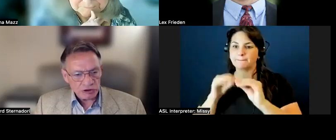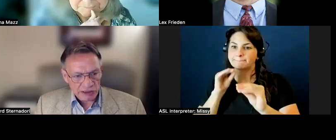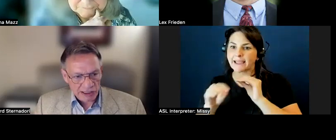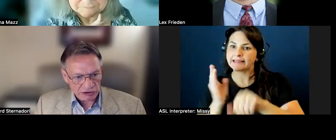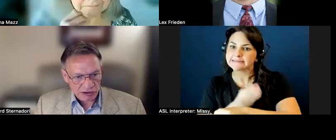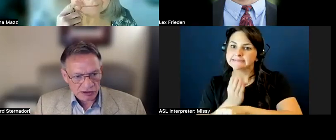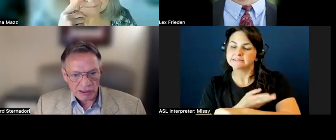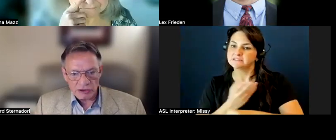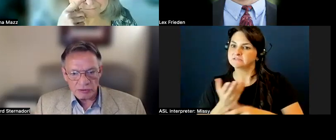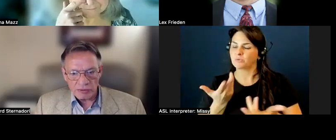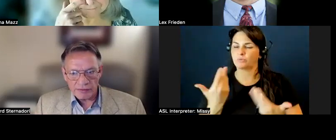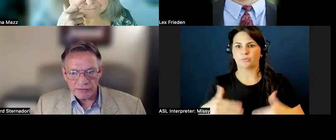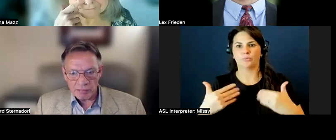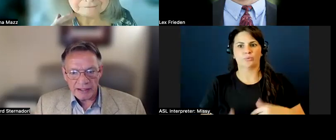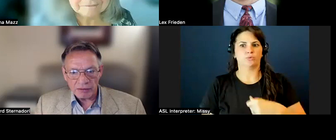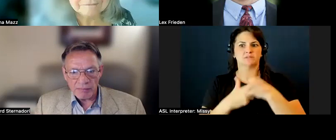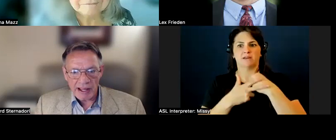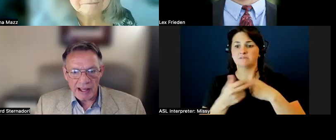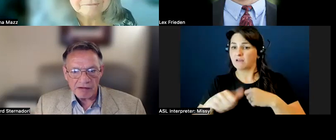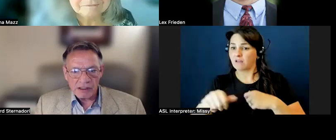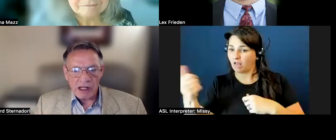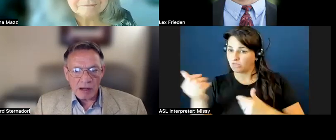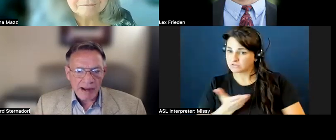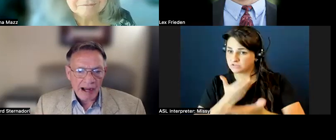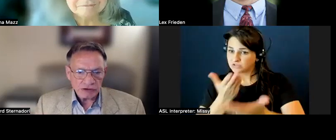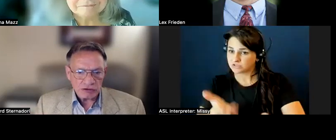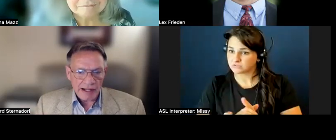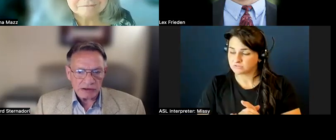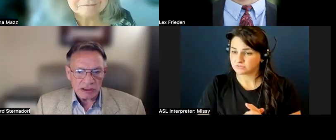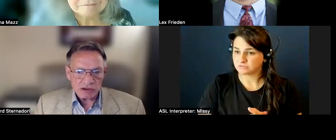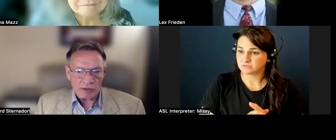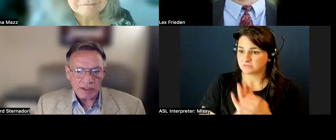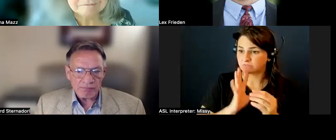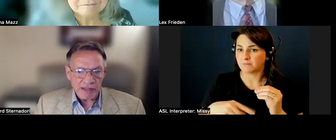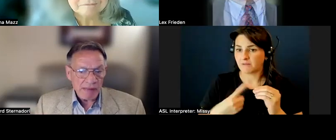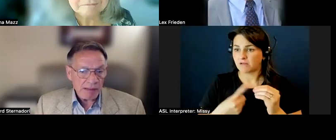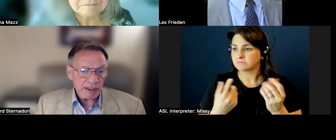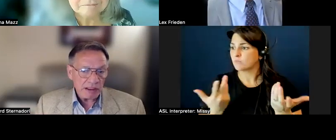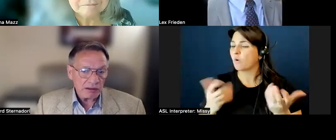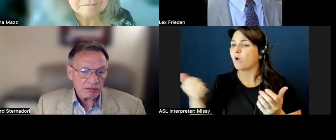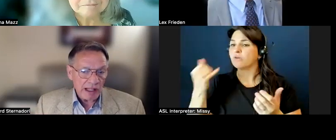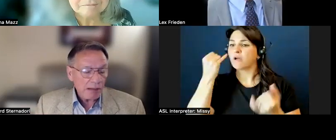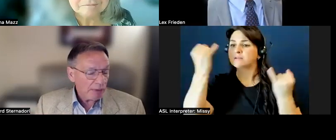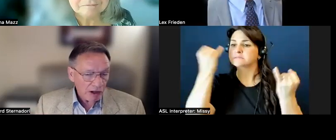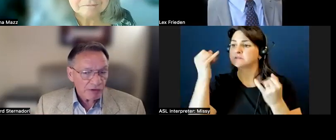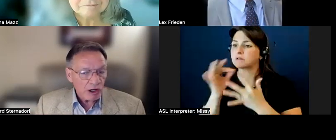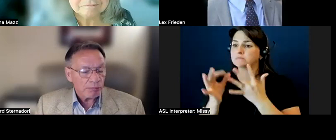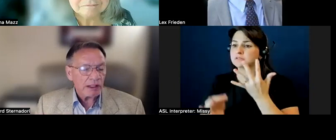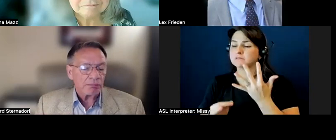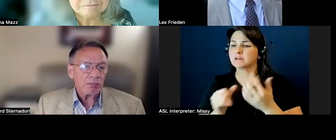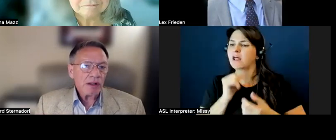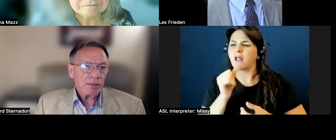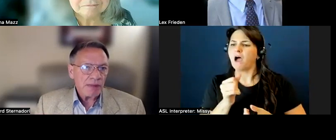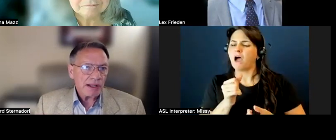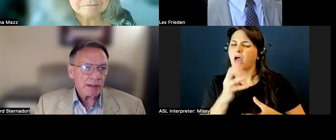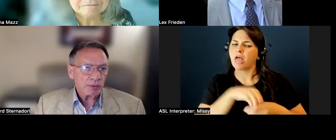other suggestions that that the panel may have about strategies that may be not part of the code